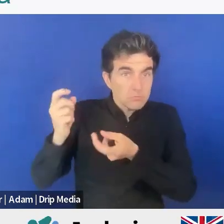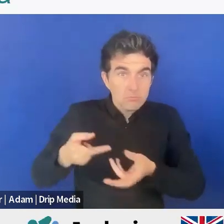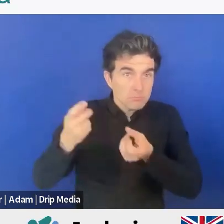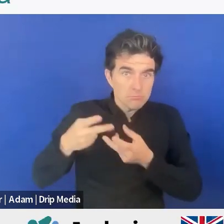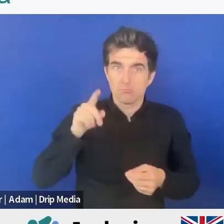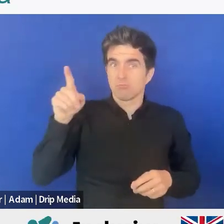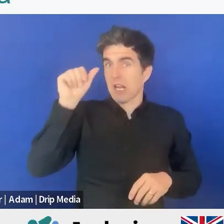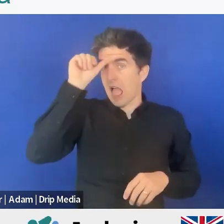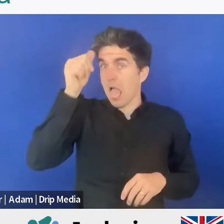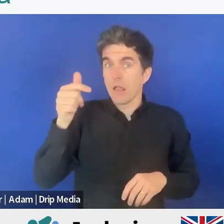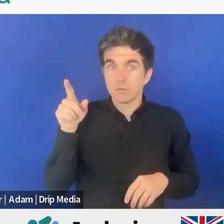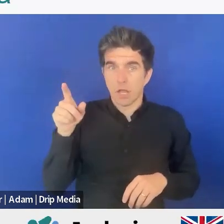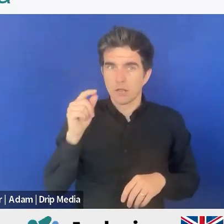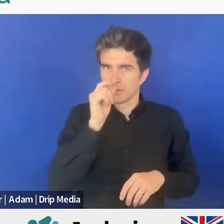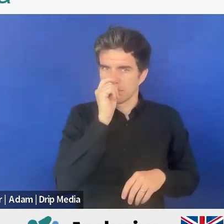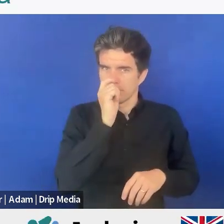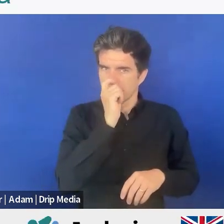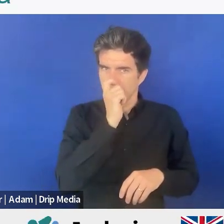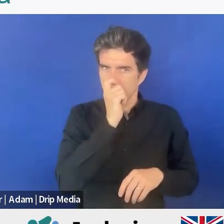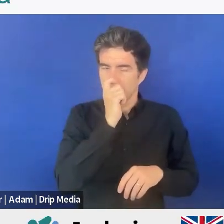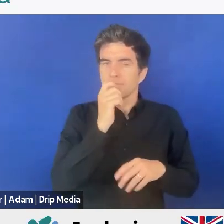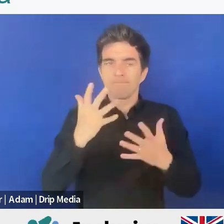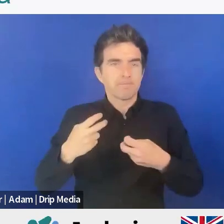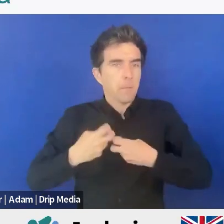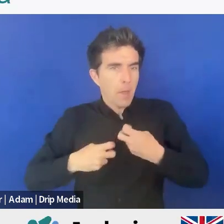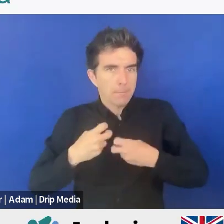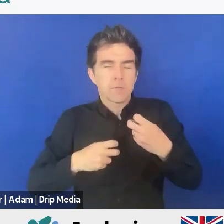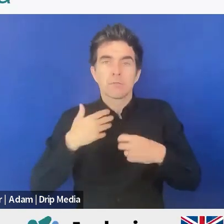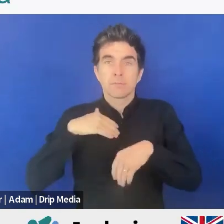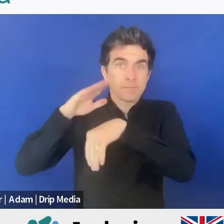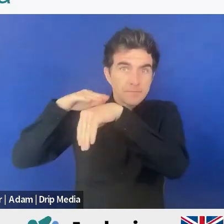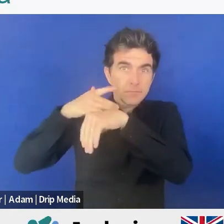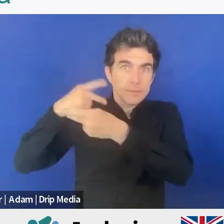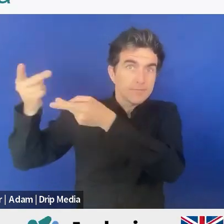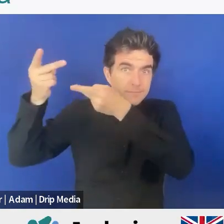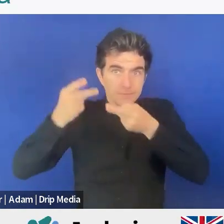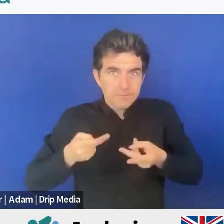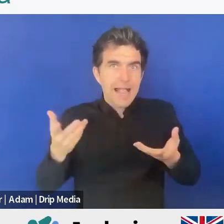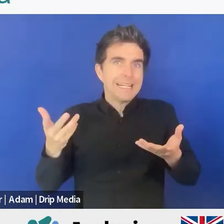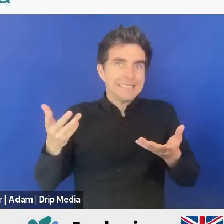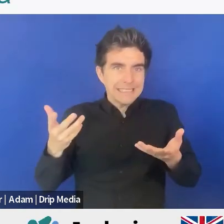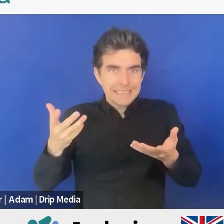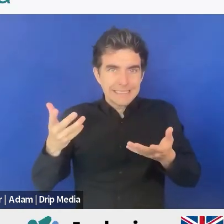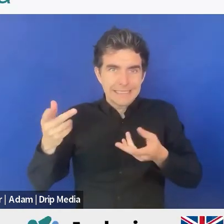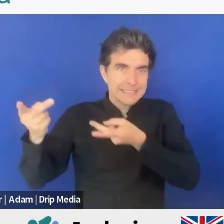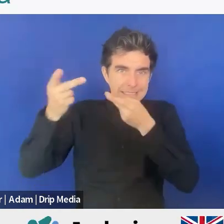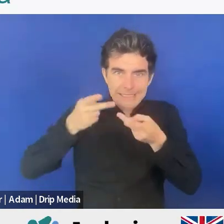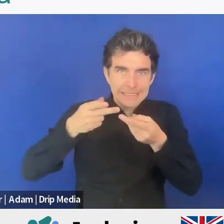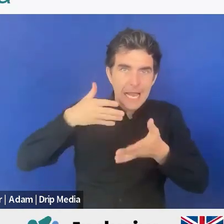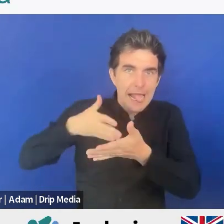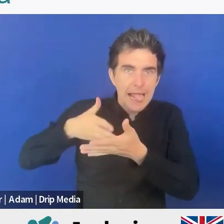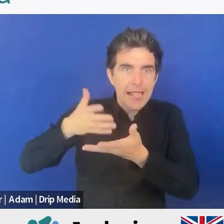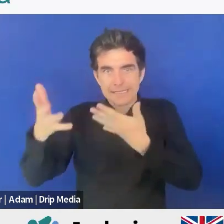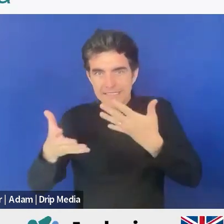So really, it was that idea that you can sort of ignite a movement for change around children